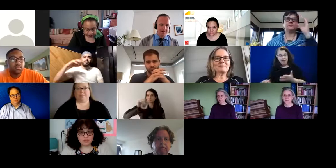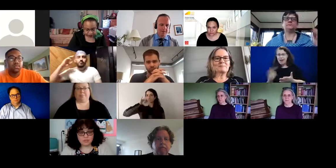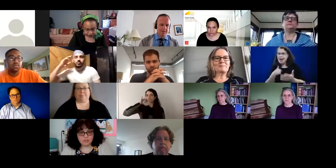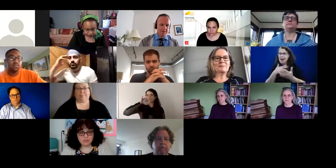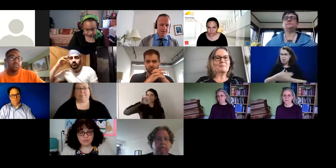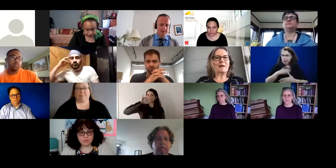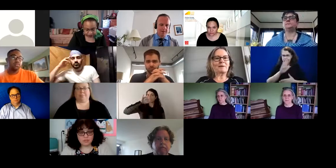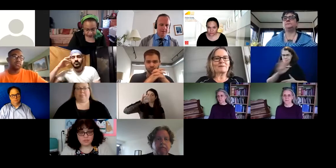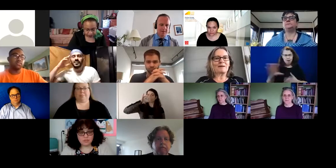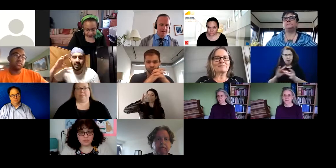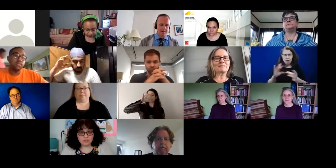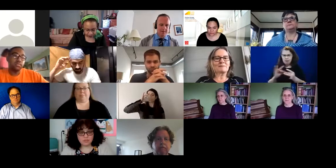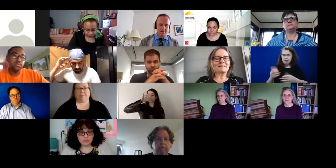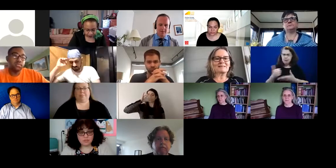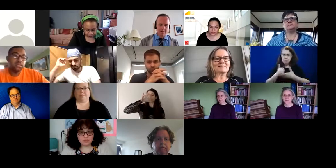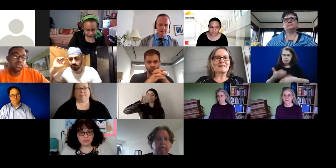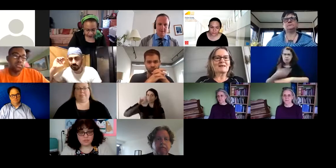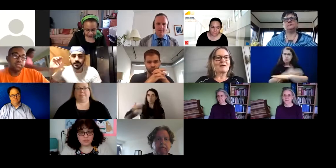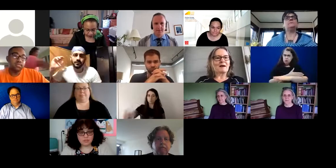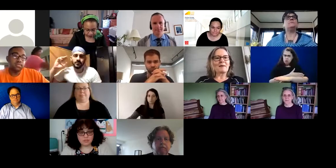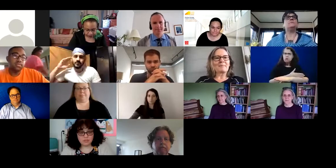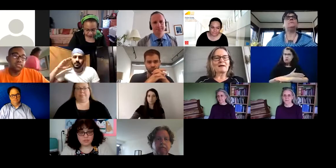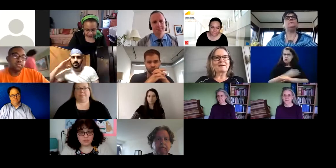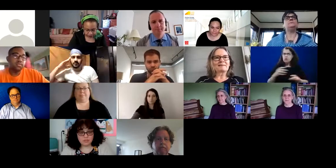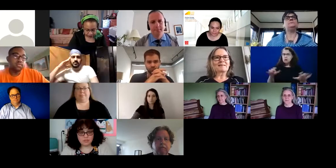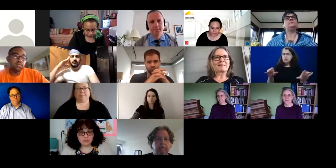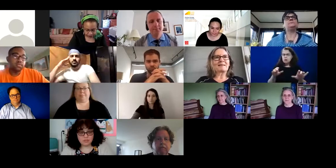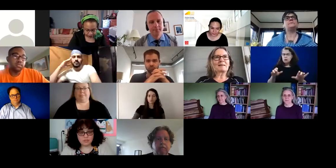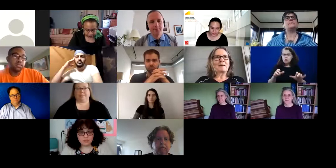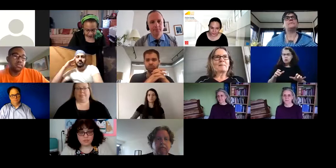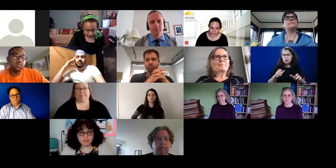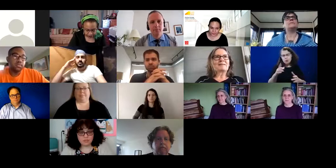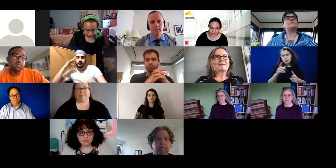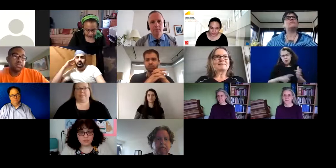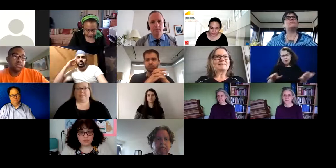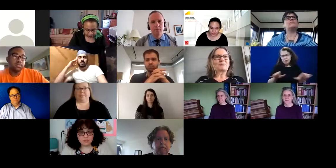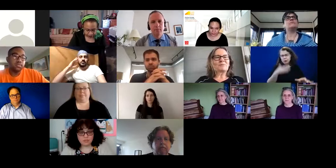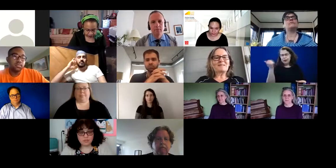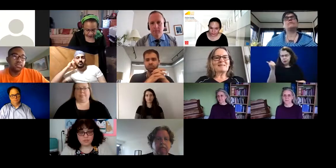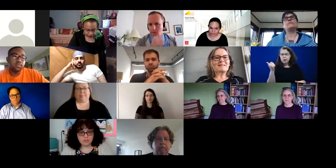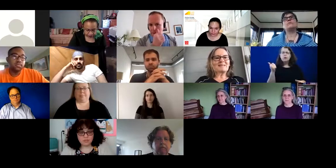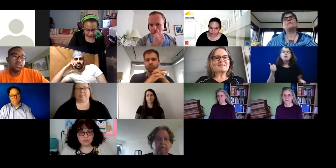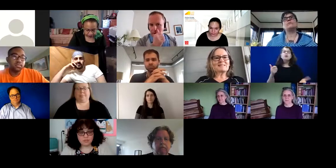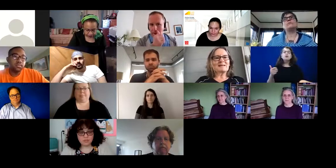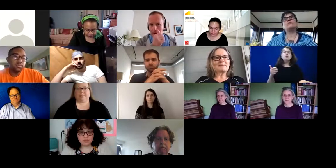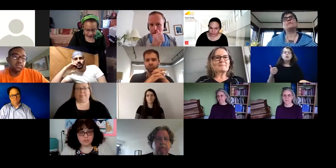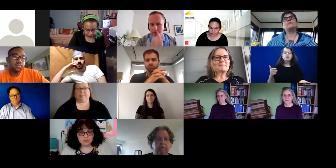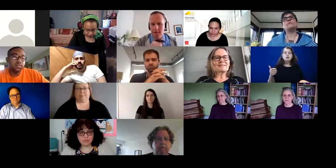me to be better at doing this thing. But so for me, like,